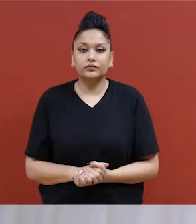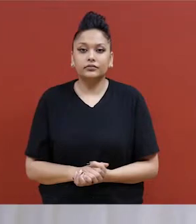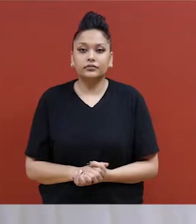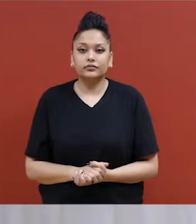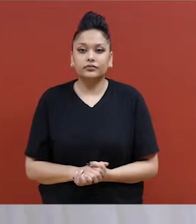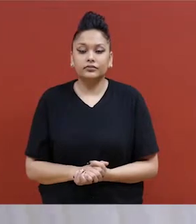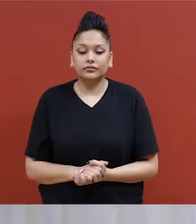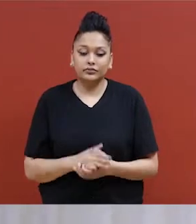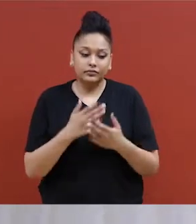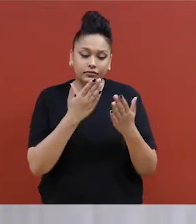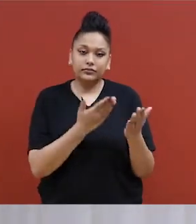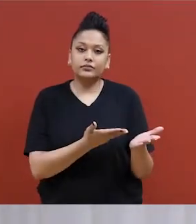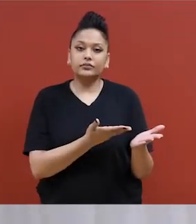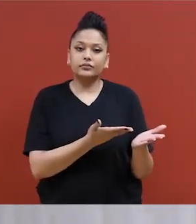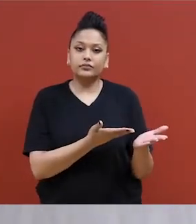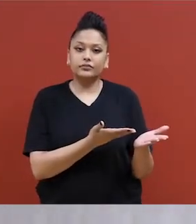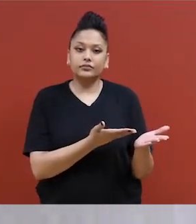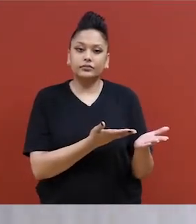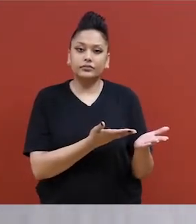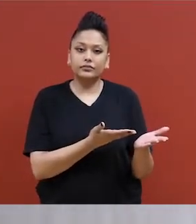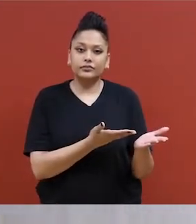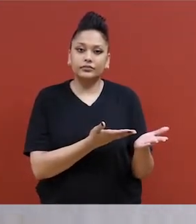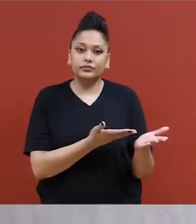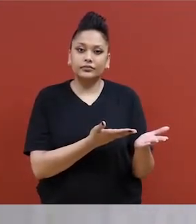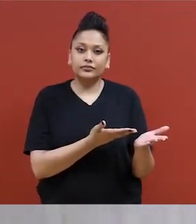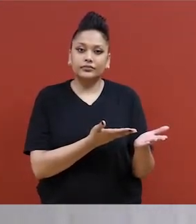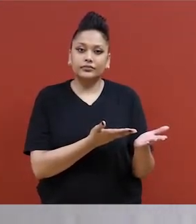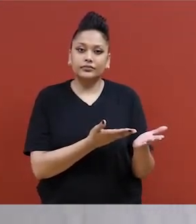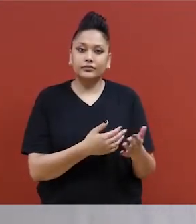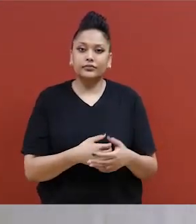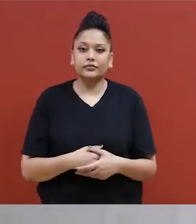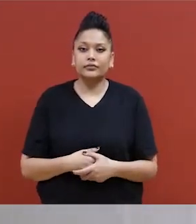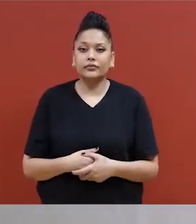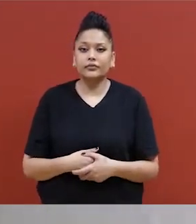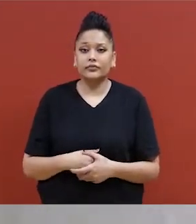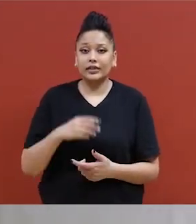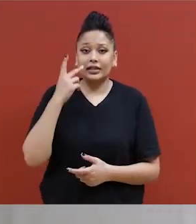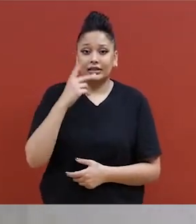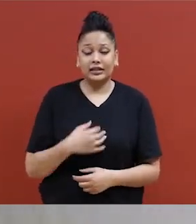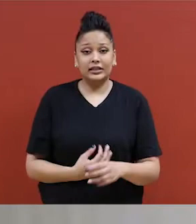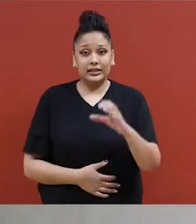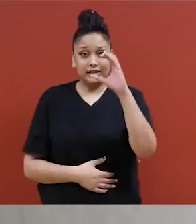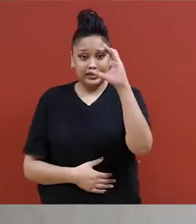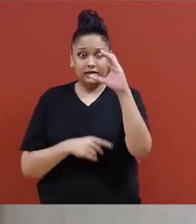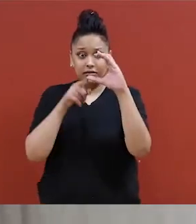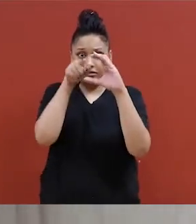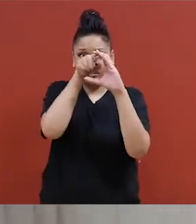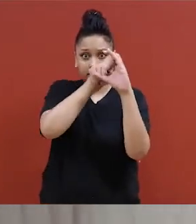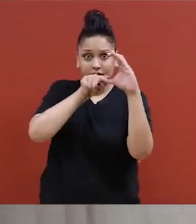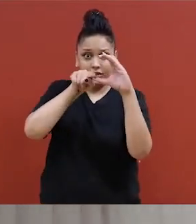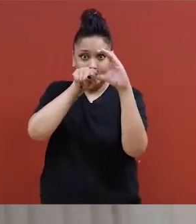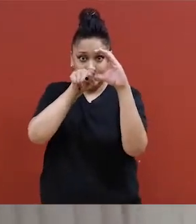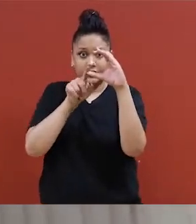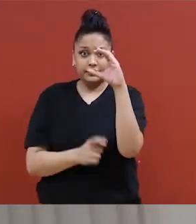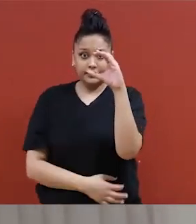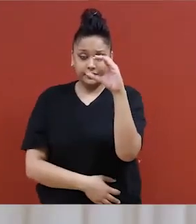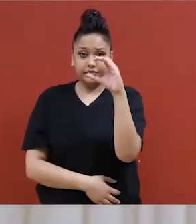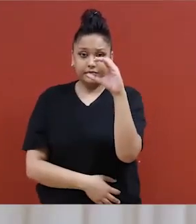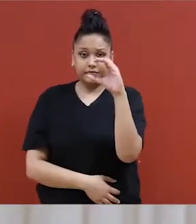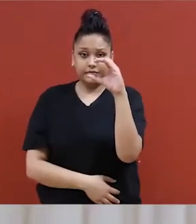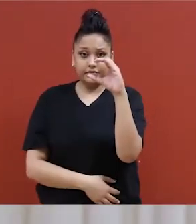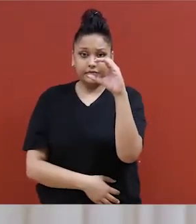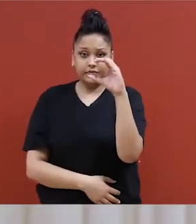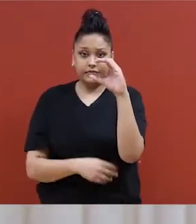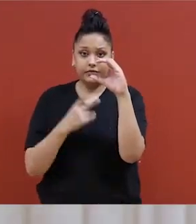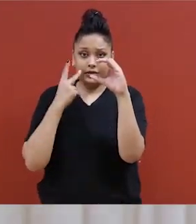What I'm doing is opening up my hand like the letter C. I am going into the